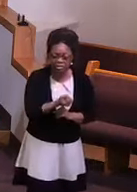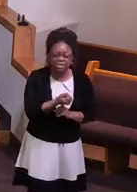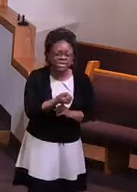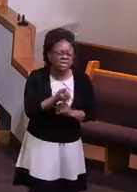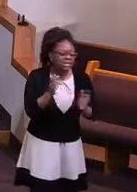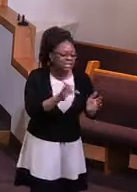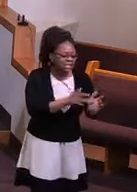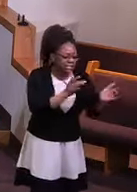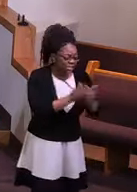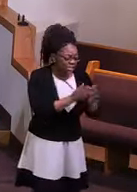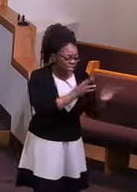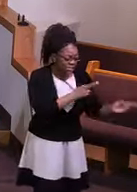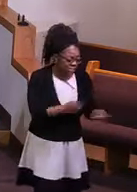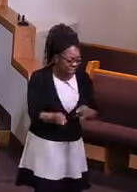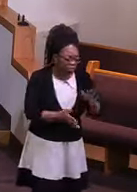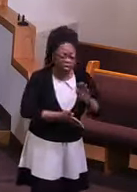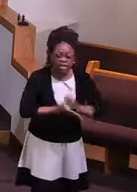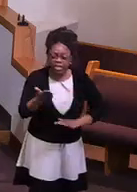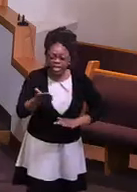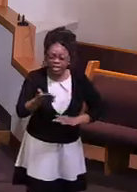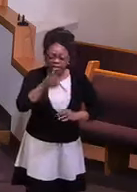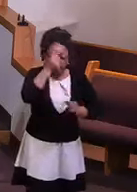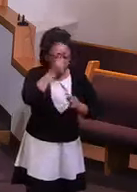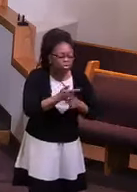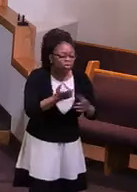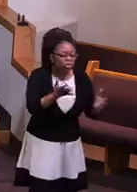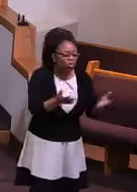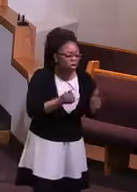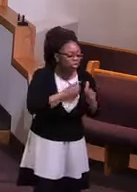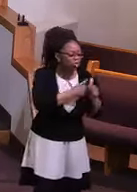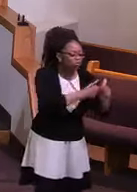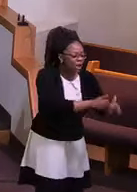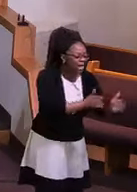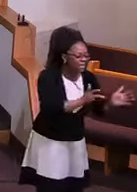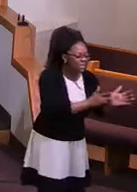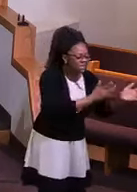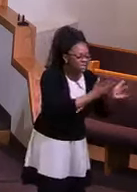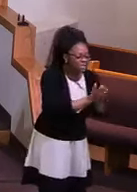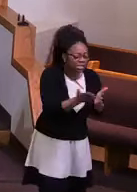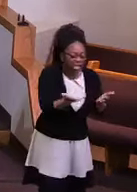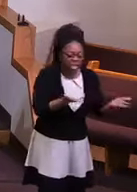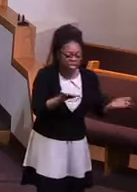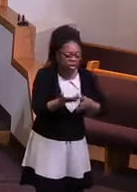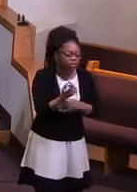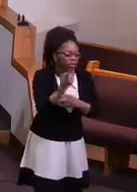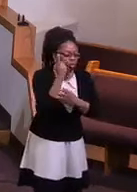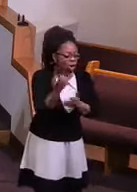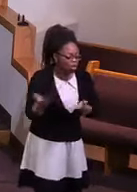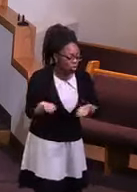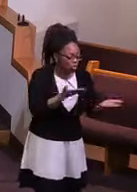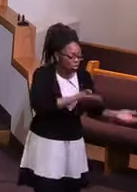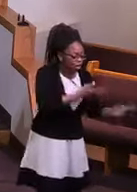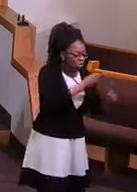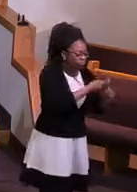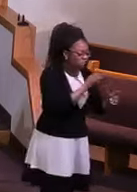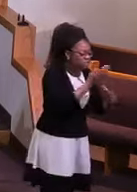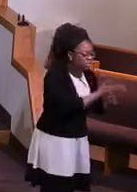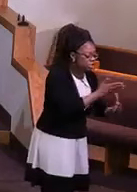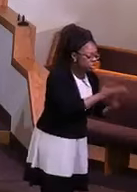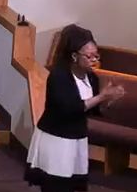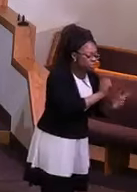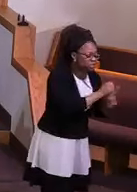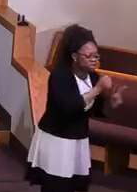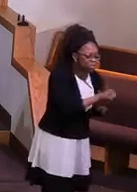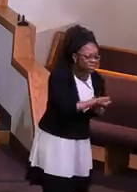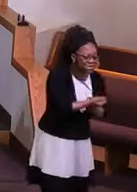is getting ready to leave. This brother wants to follow Jesus and serve the one who brought him from a disturbed situation. Now